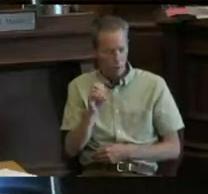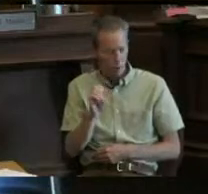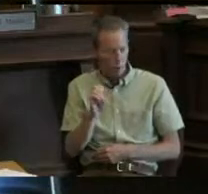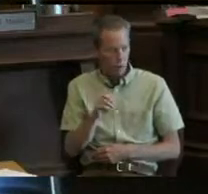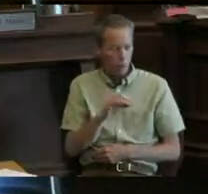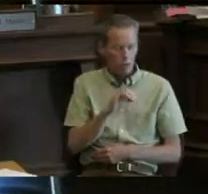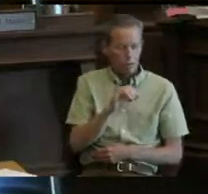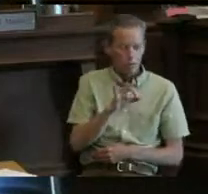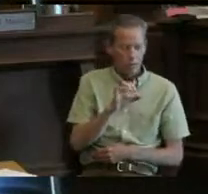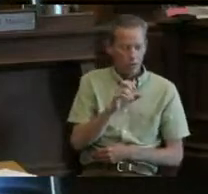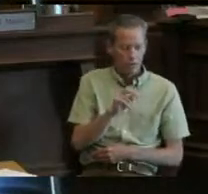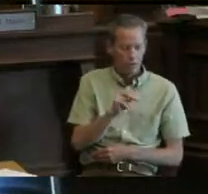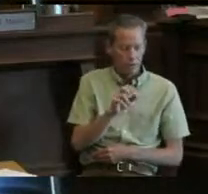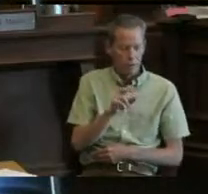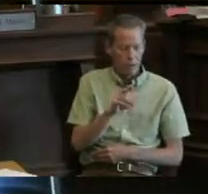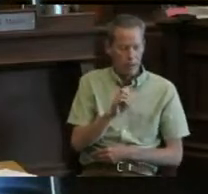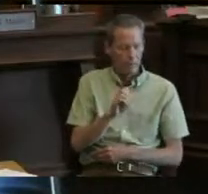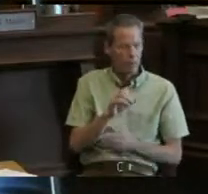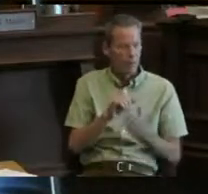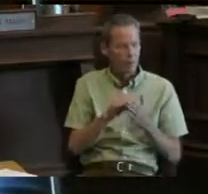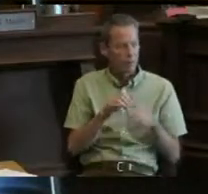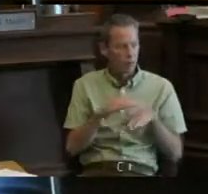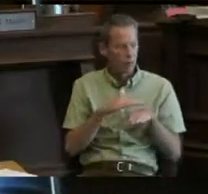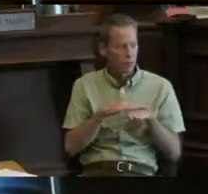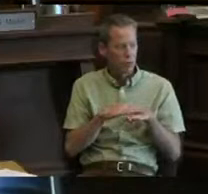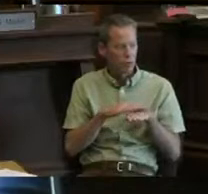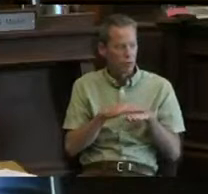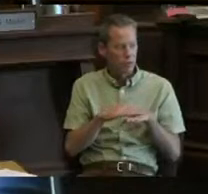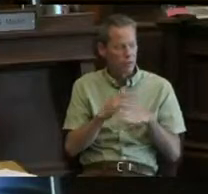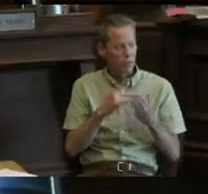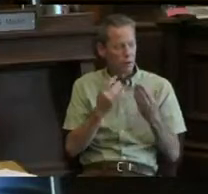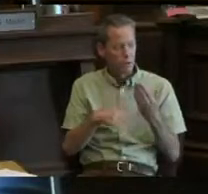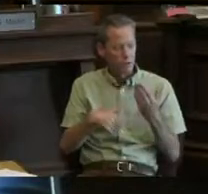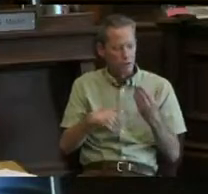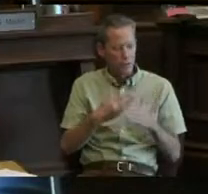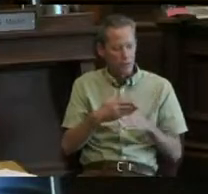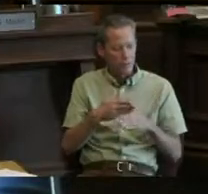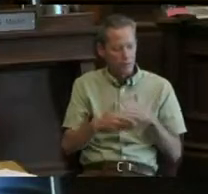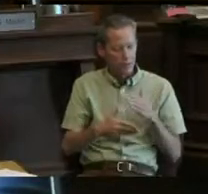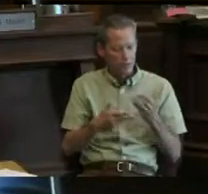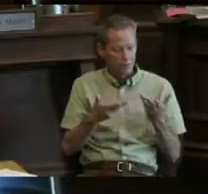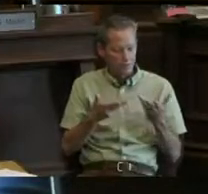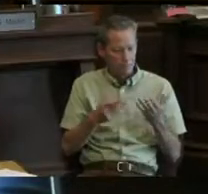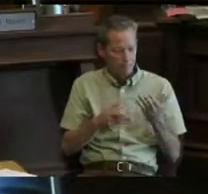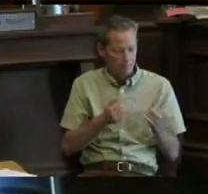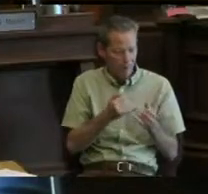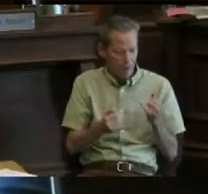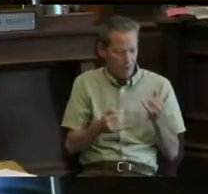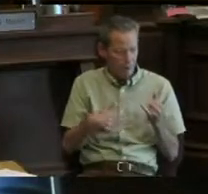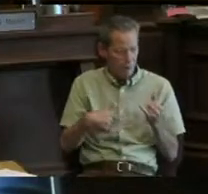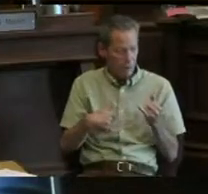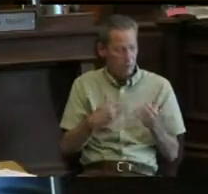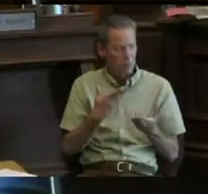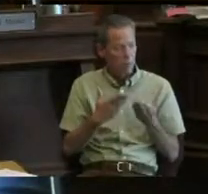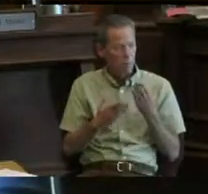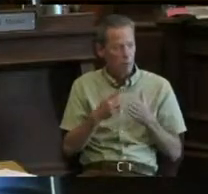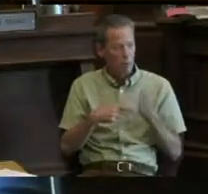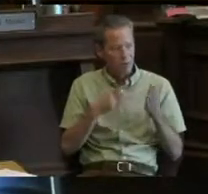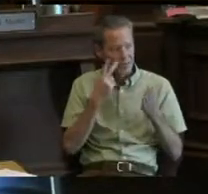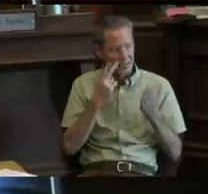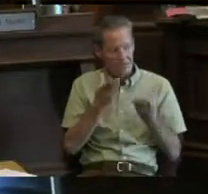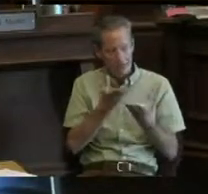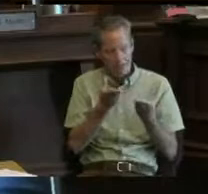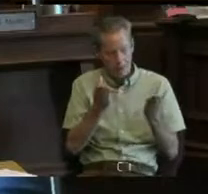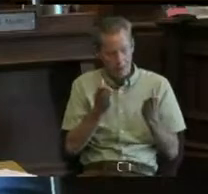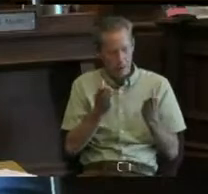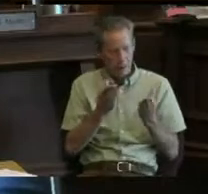Jefferson Avenue, that's a milling resurfacing project. They haven't completed the final pavement markings yet. So probably what you're seeing out there